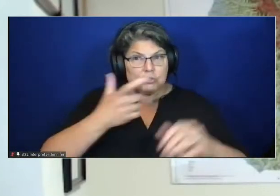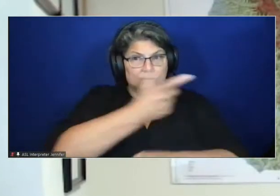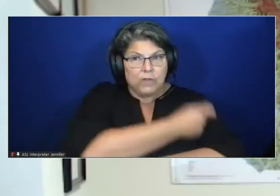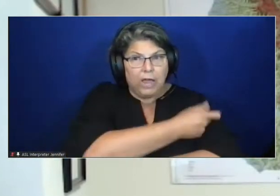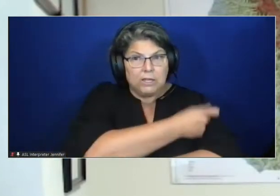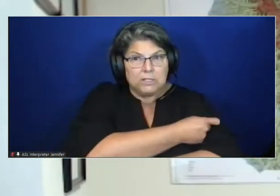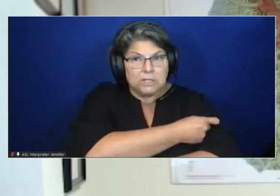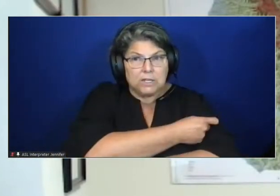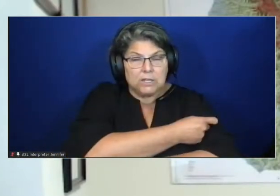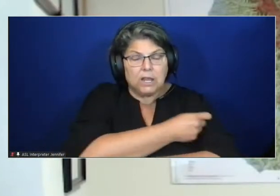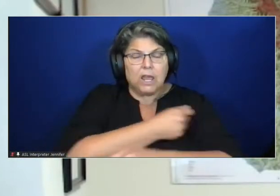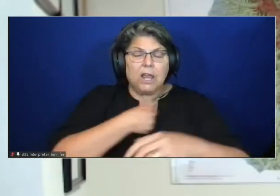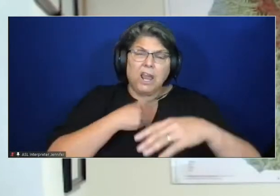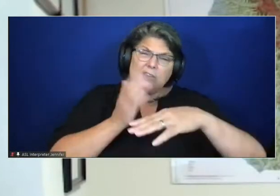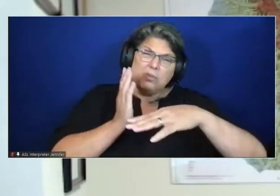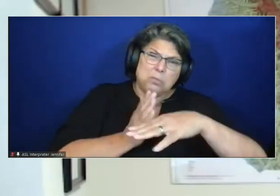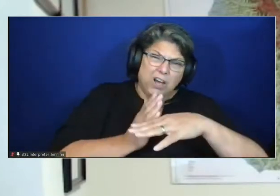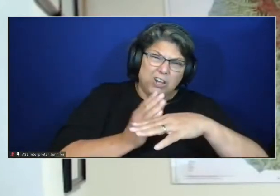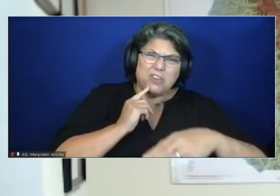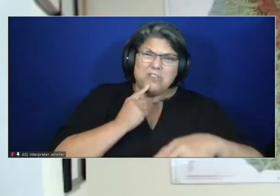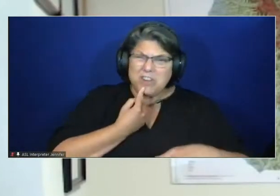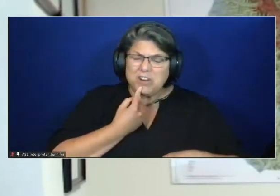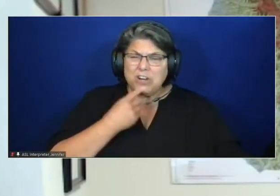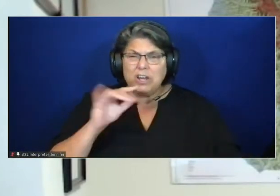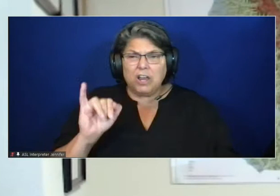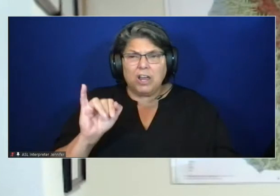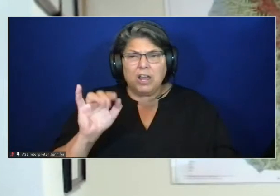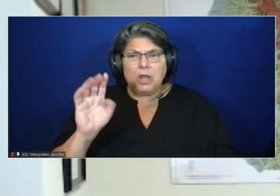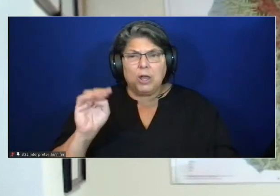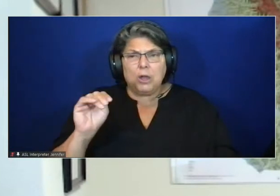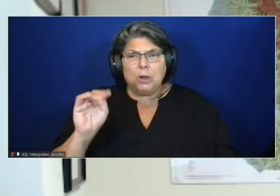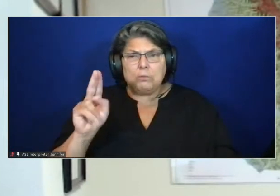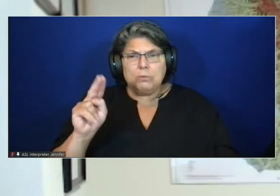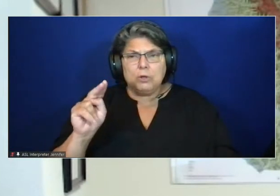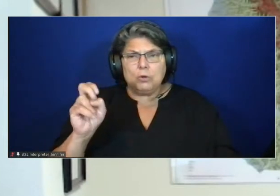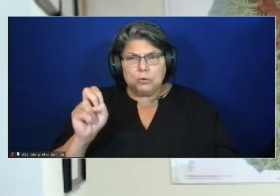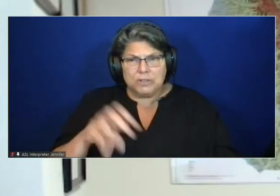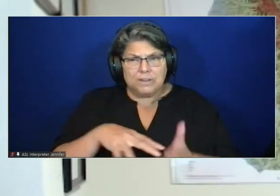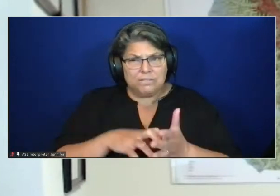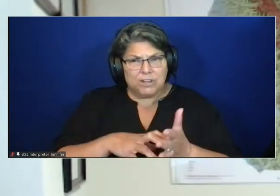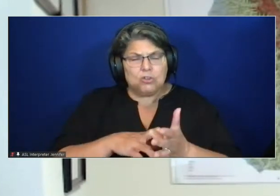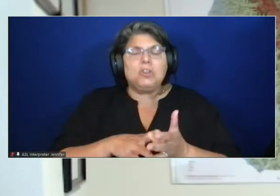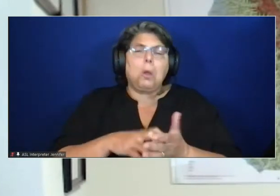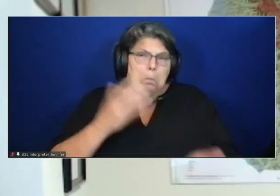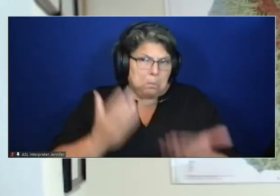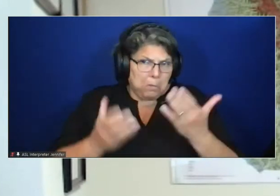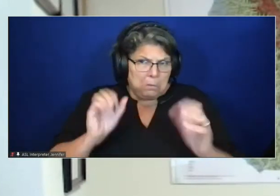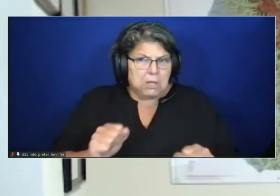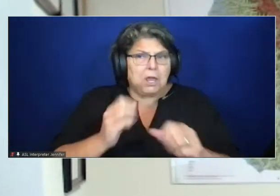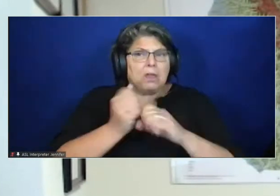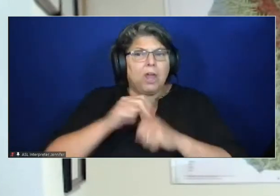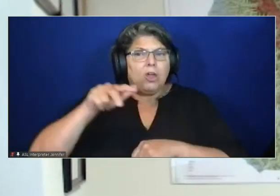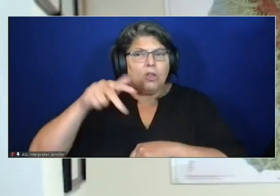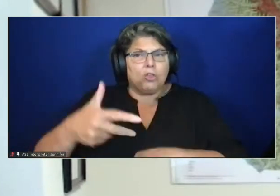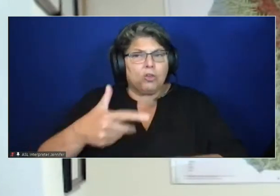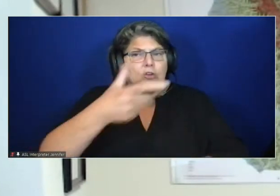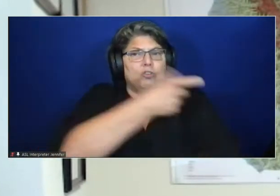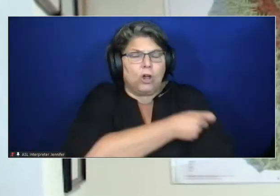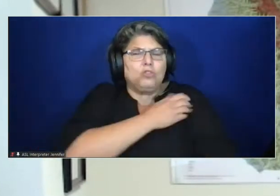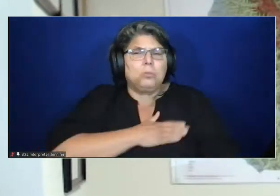a moderate to severe immune deficiency, you could be eligible for a third shot, so contact your